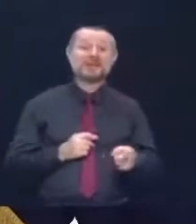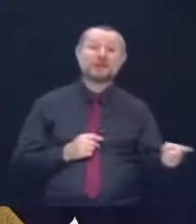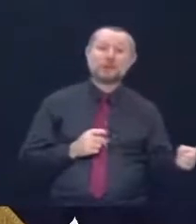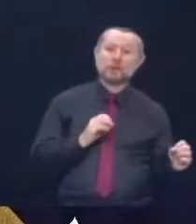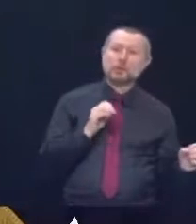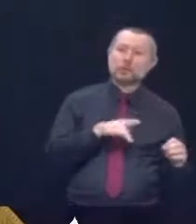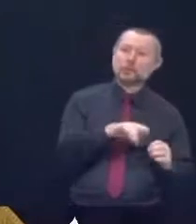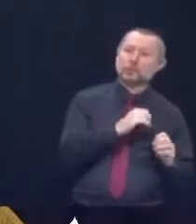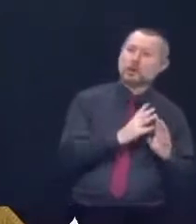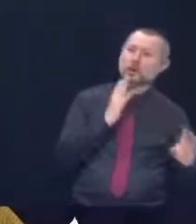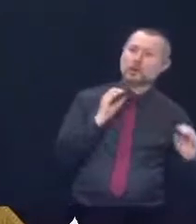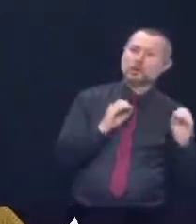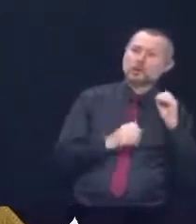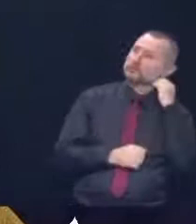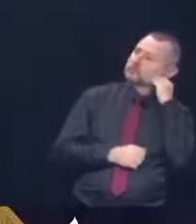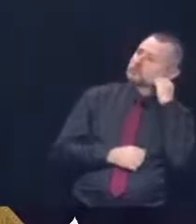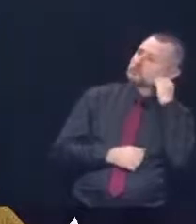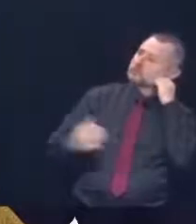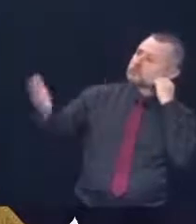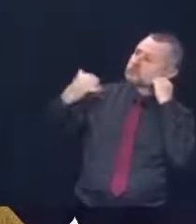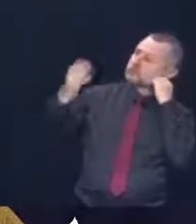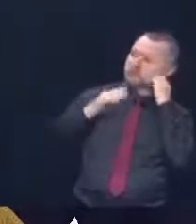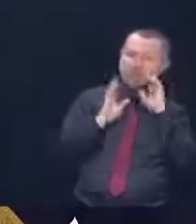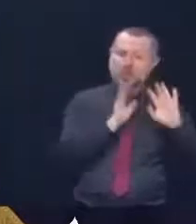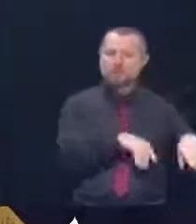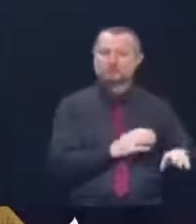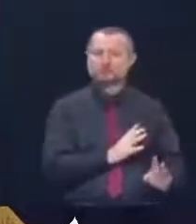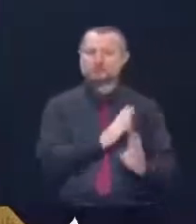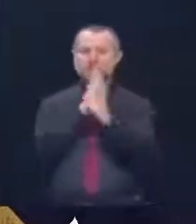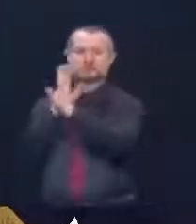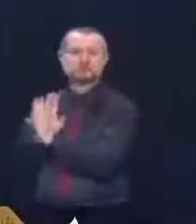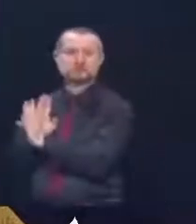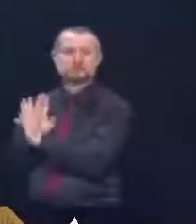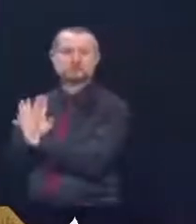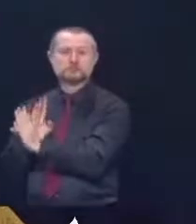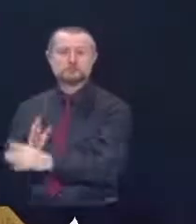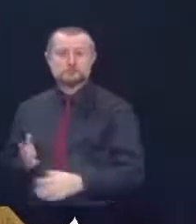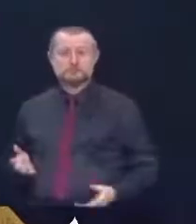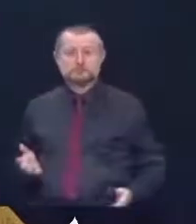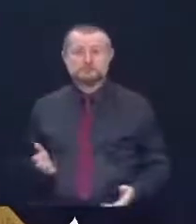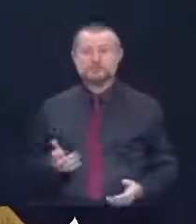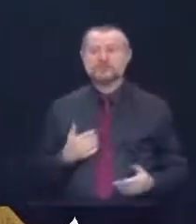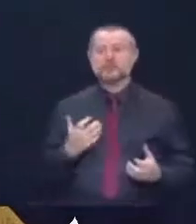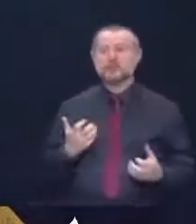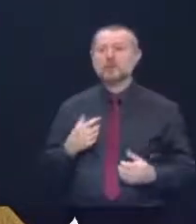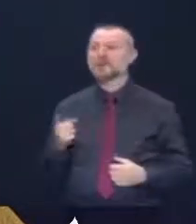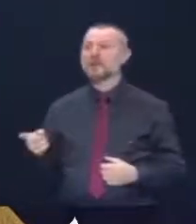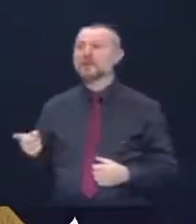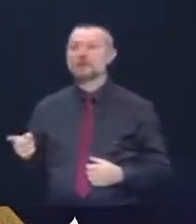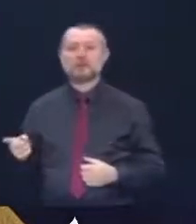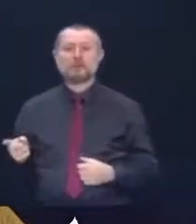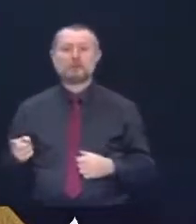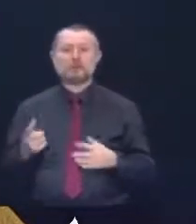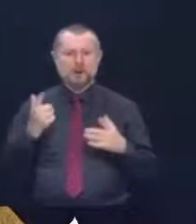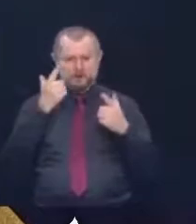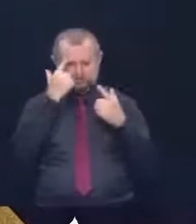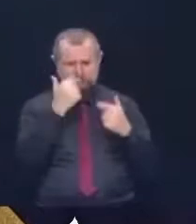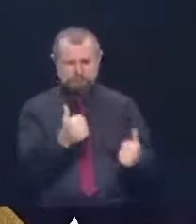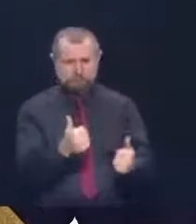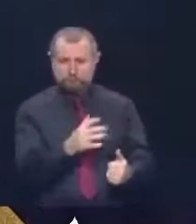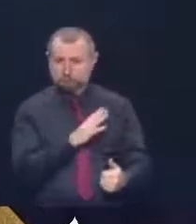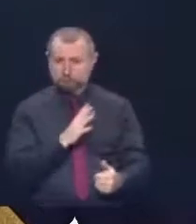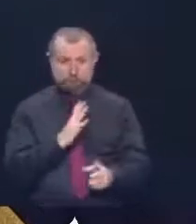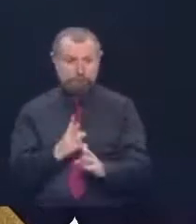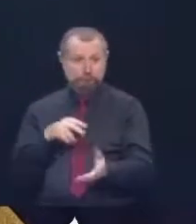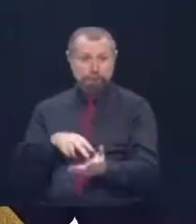all. Now, they're not the shop that you want to go to, then it's your choice. You can either wait on a line or go to one of